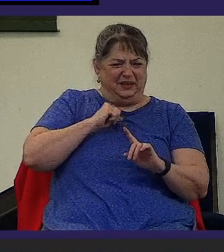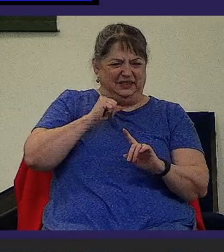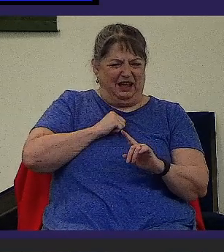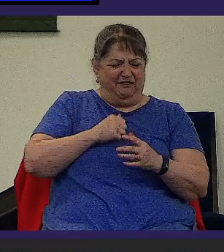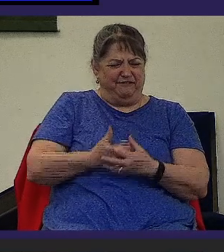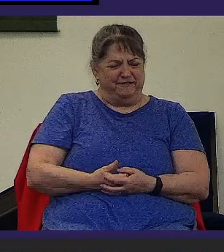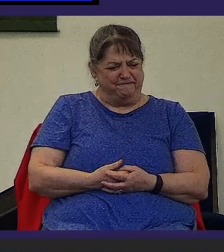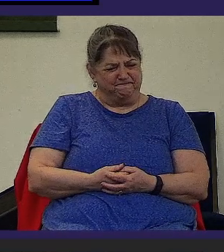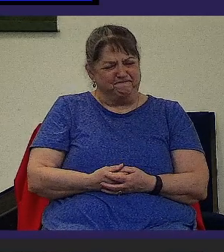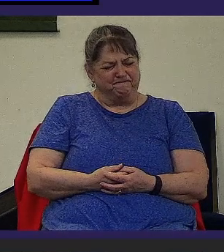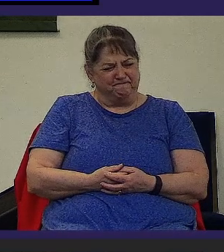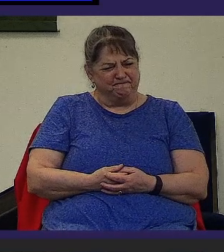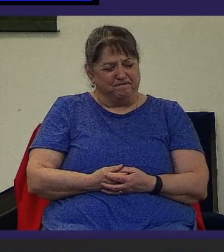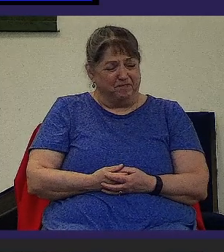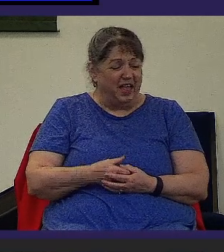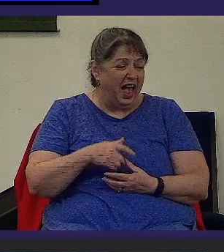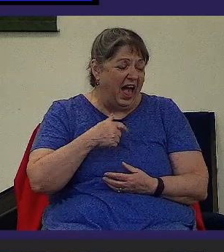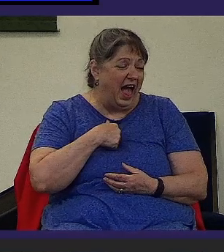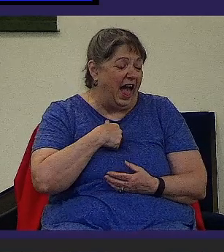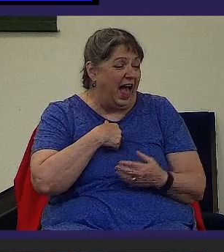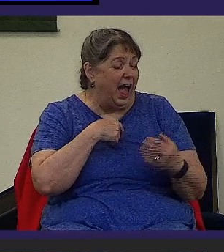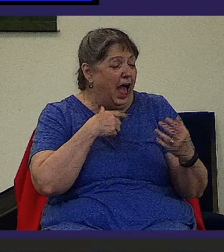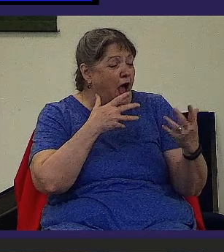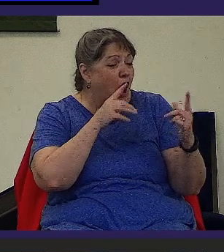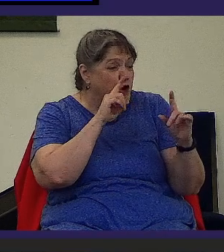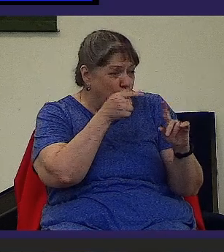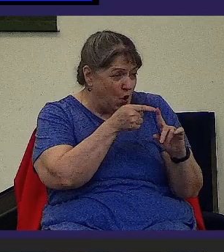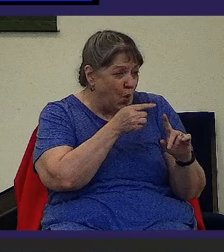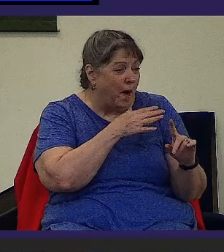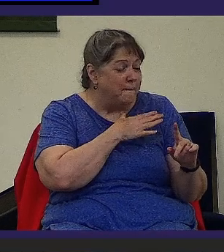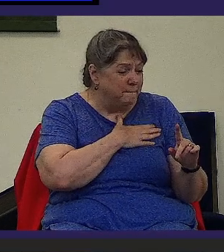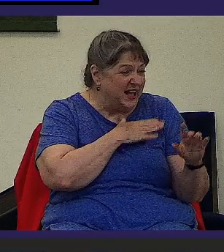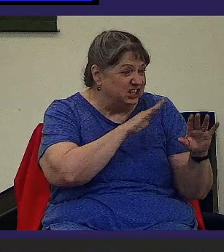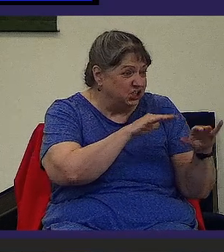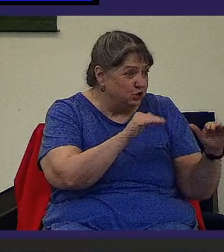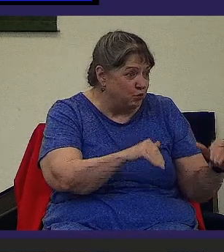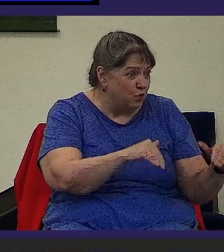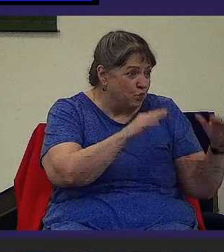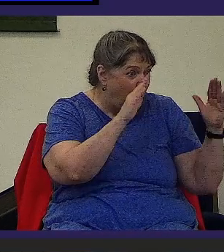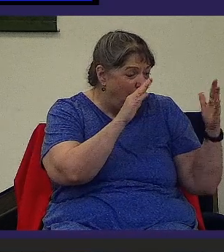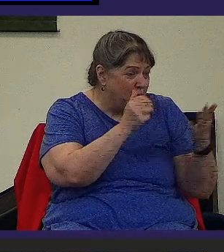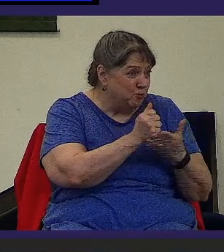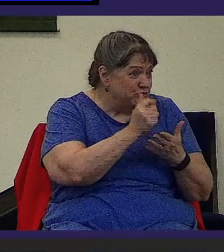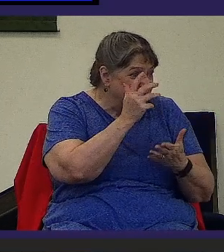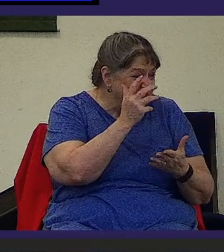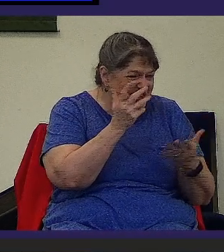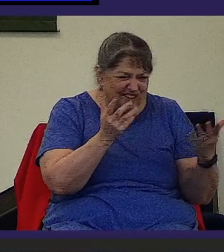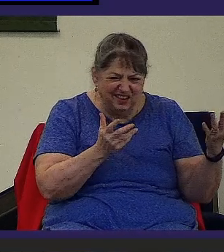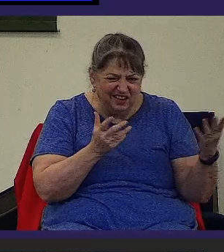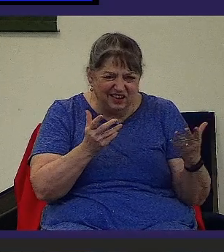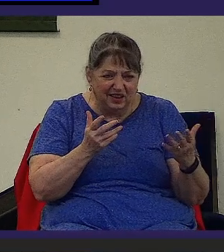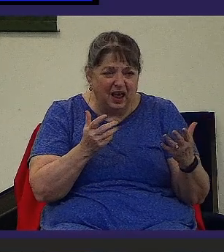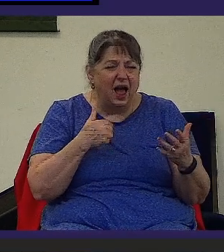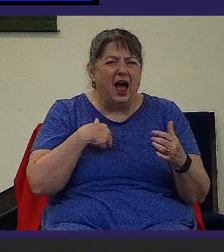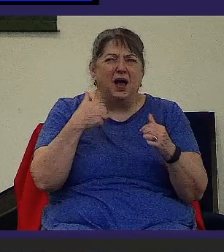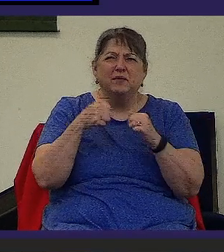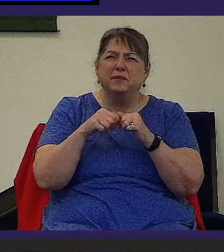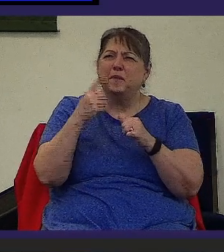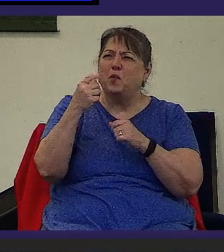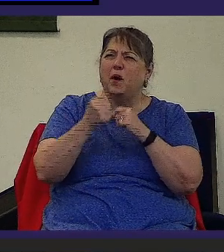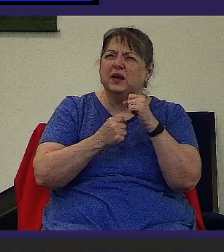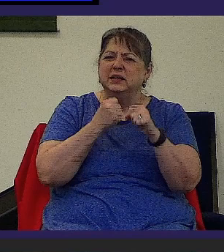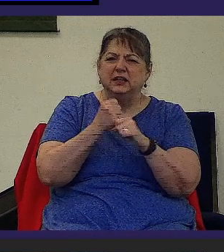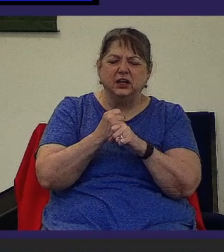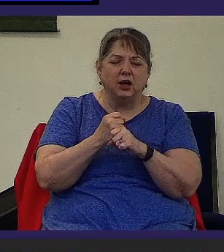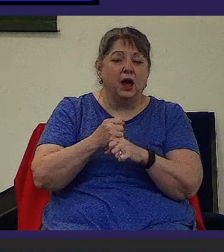to end out discouraged i remember a church i was in one day a pastor the pastor got up at the start of the new year and he said